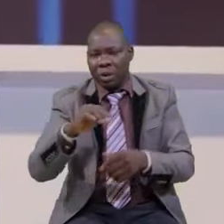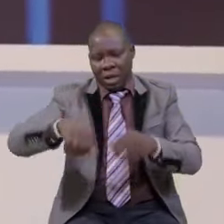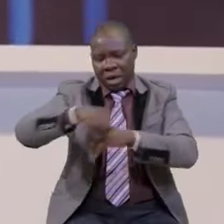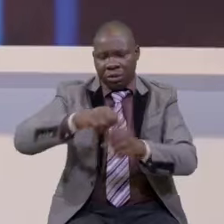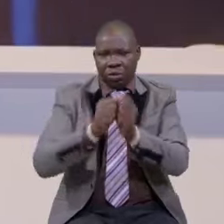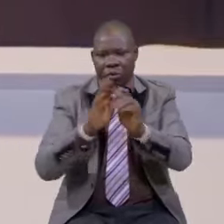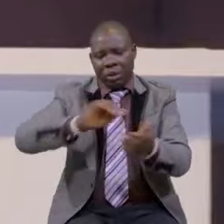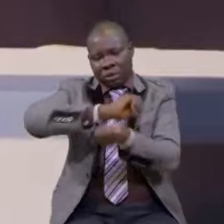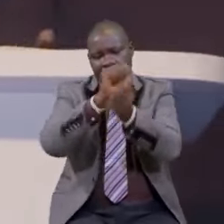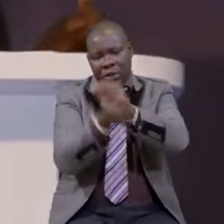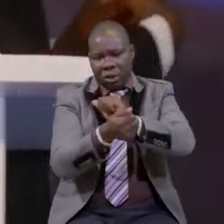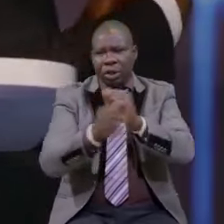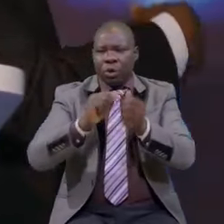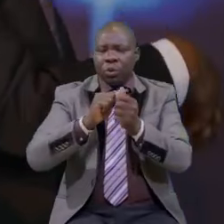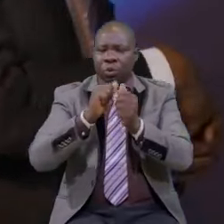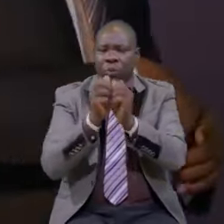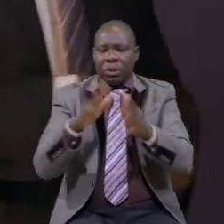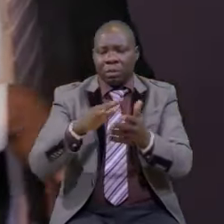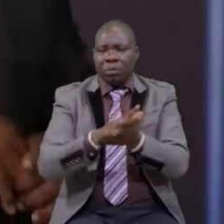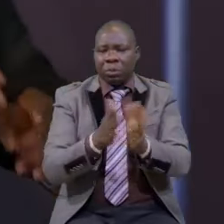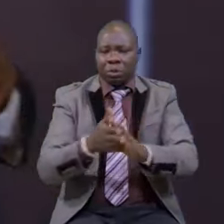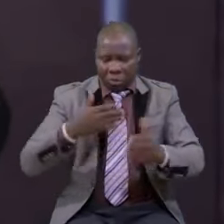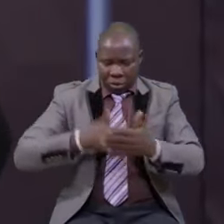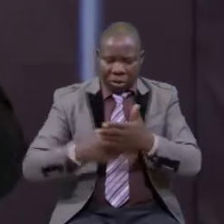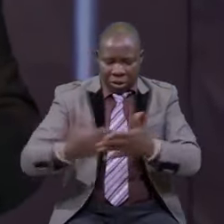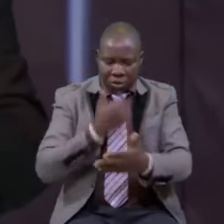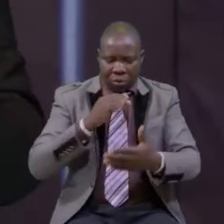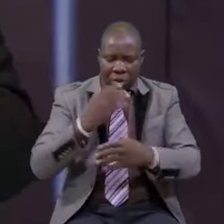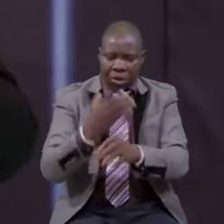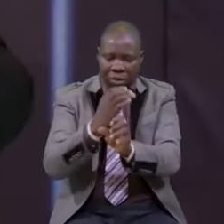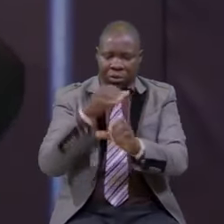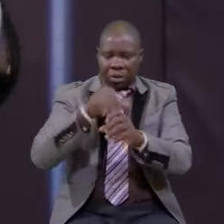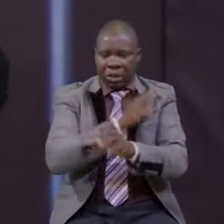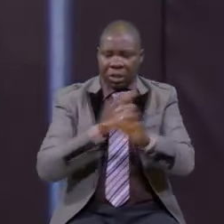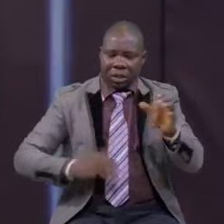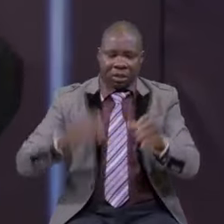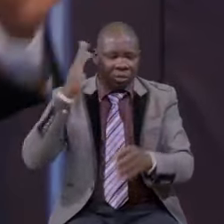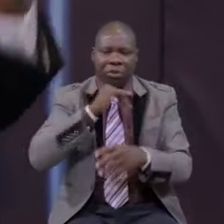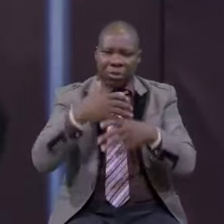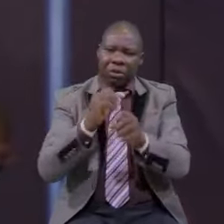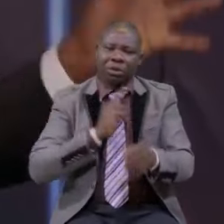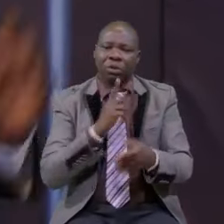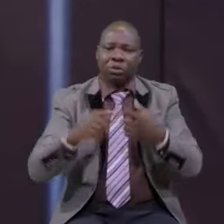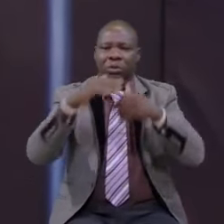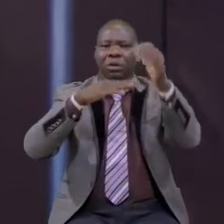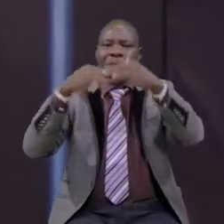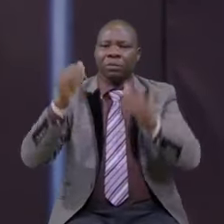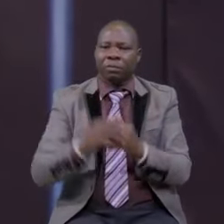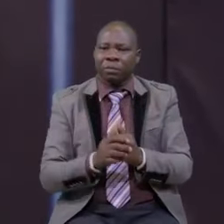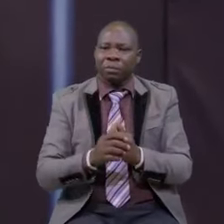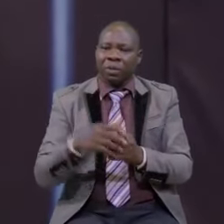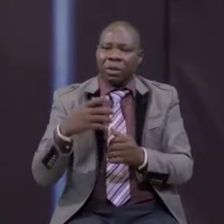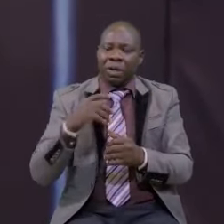without making us new creatures in Christ, will not get us anywhere. Anointing casting out devils, healing the sick,